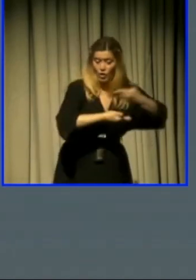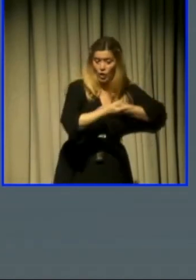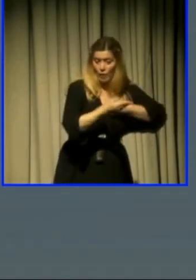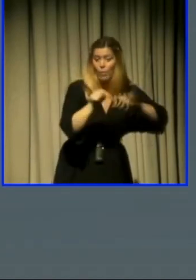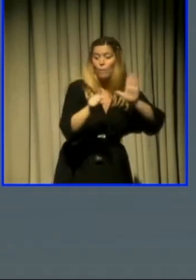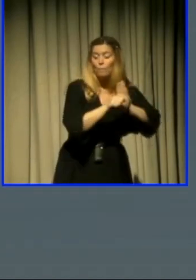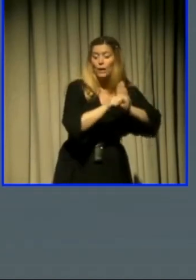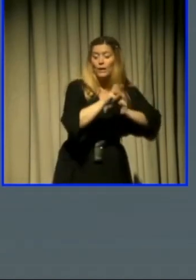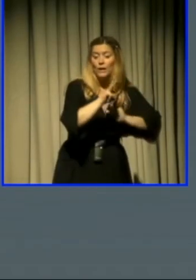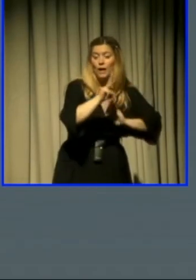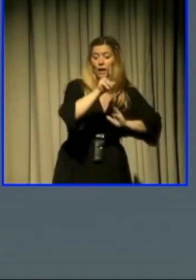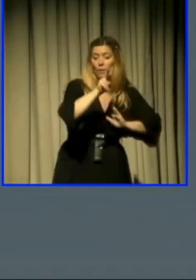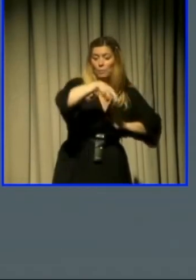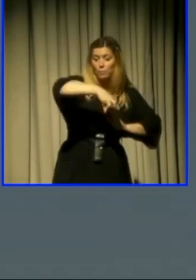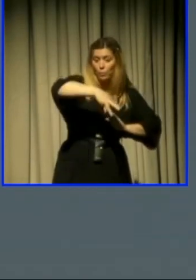see here.